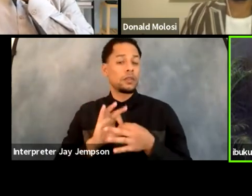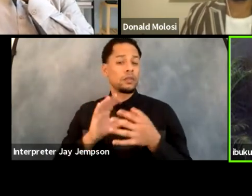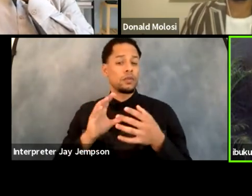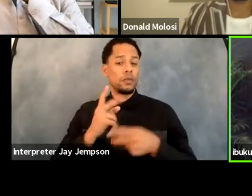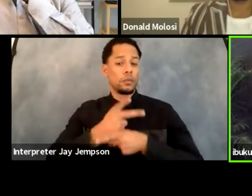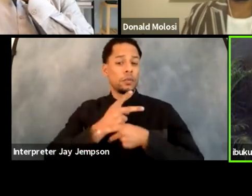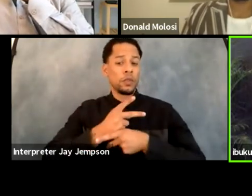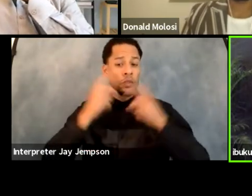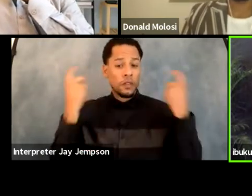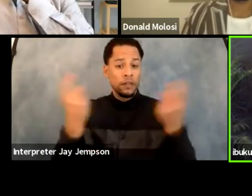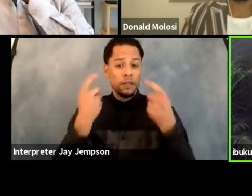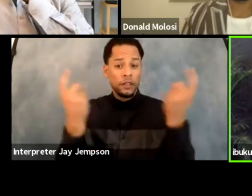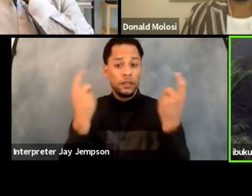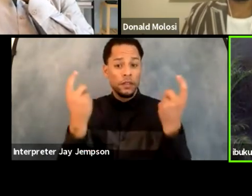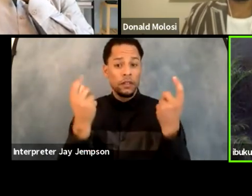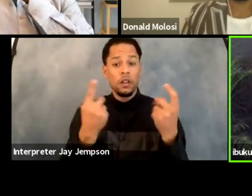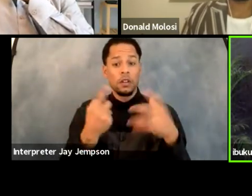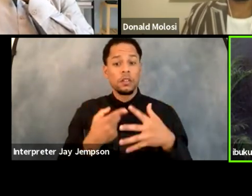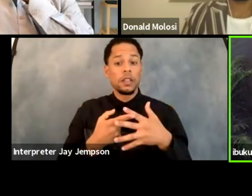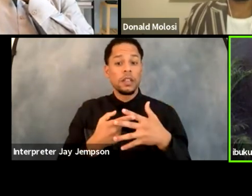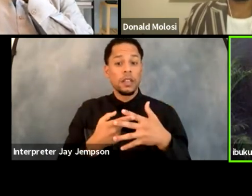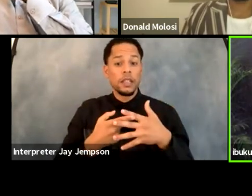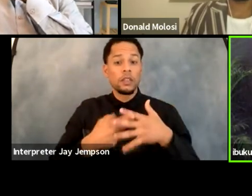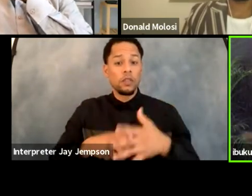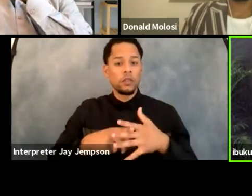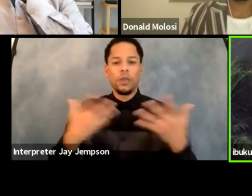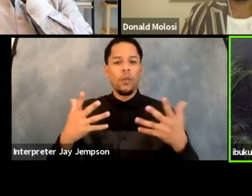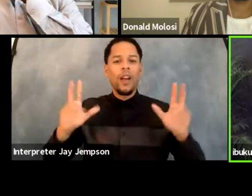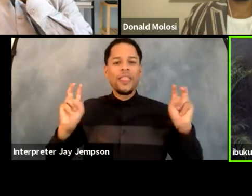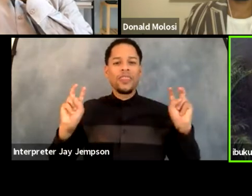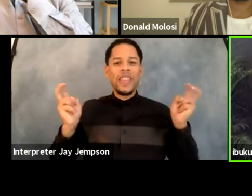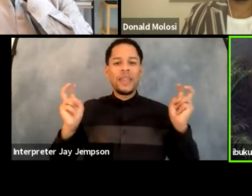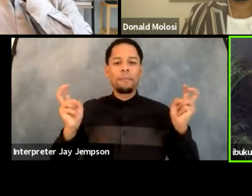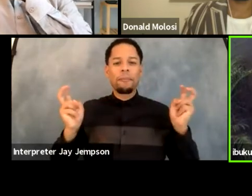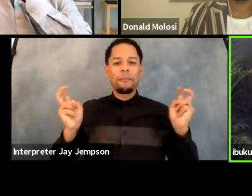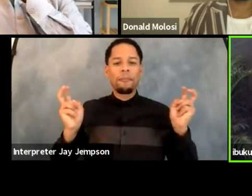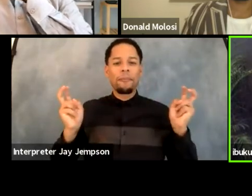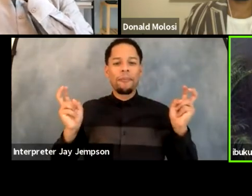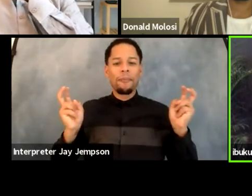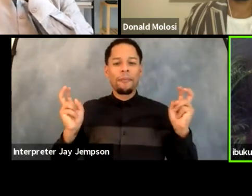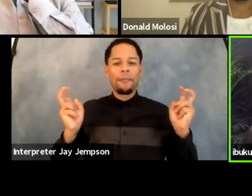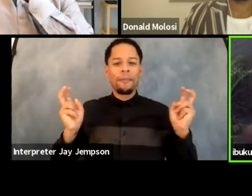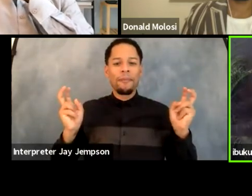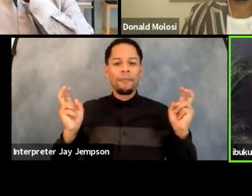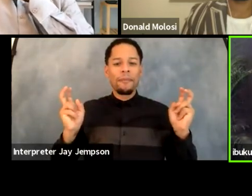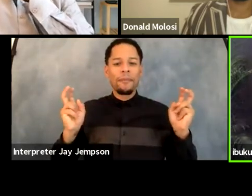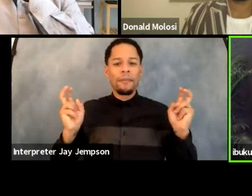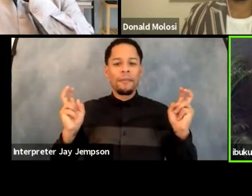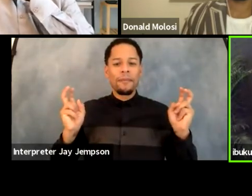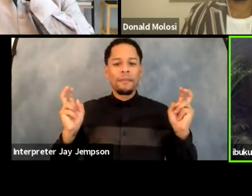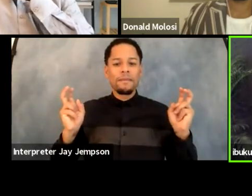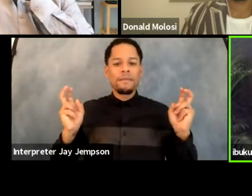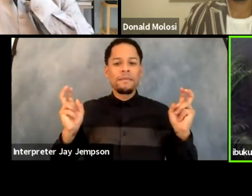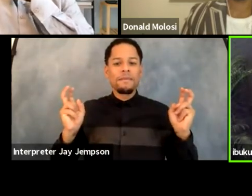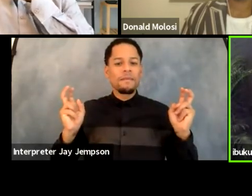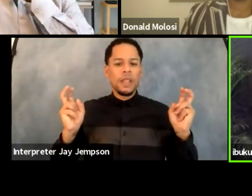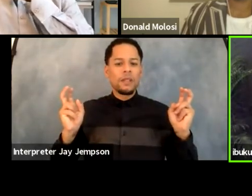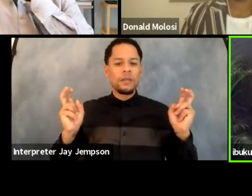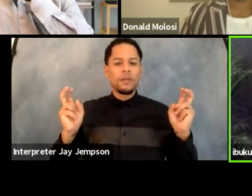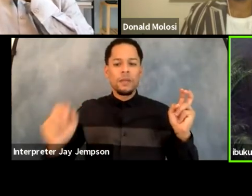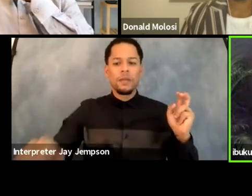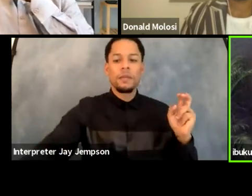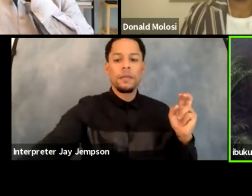it starts with first coming up with the theme. You know, the theme of the festival. You know, what do we want the festival